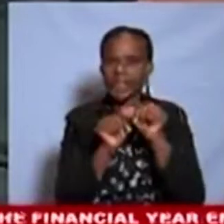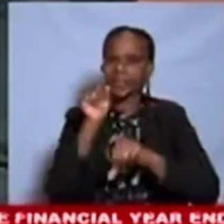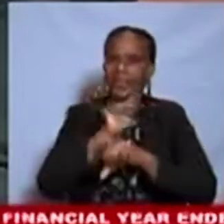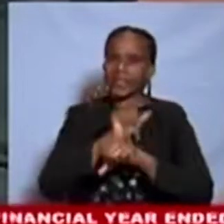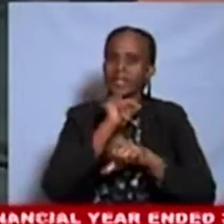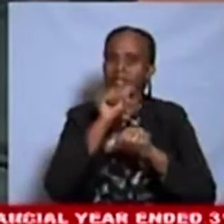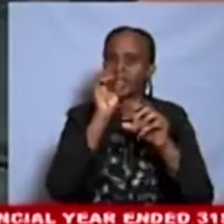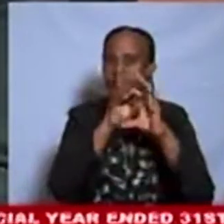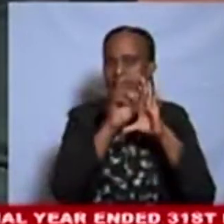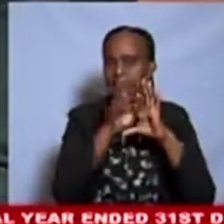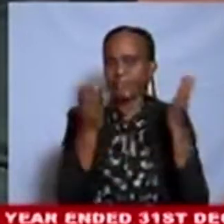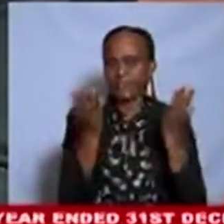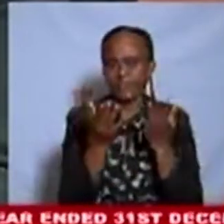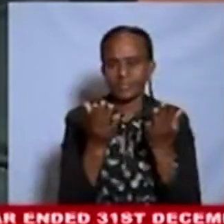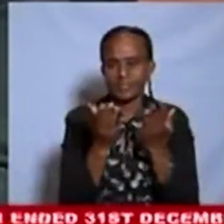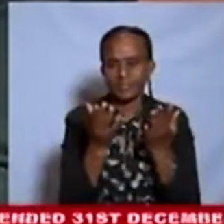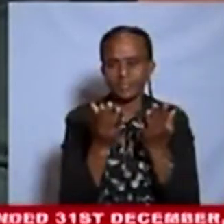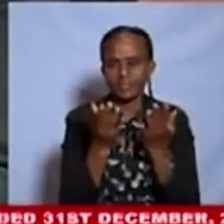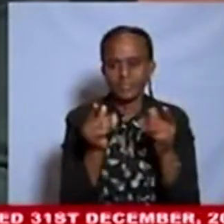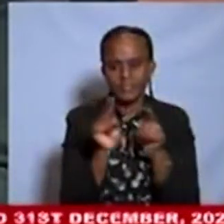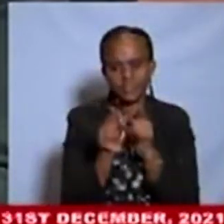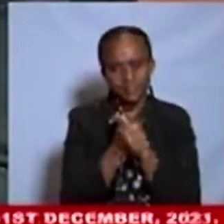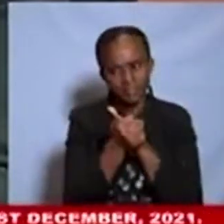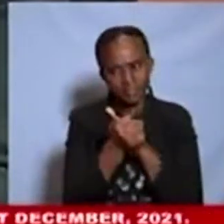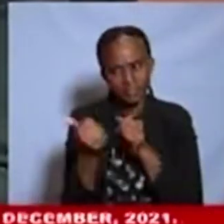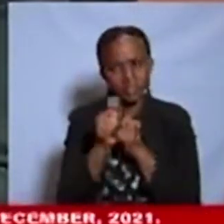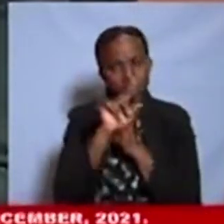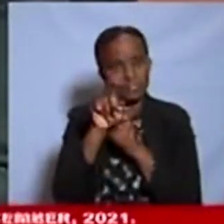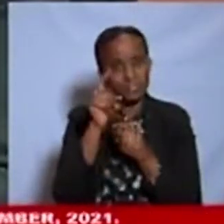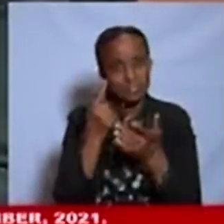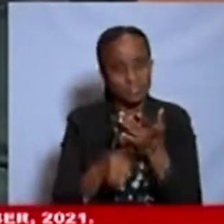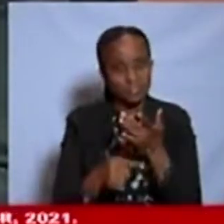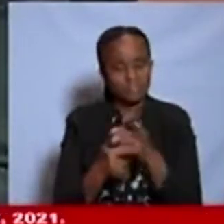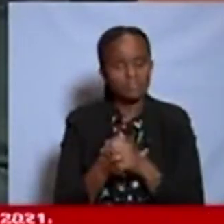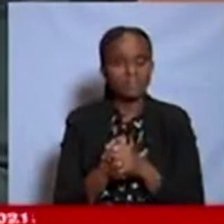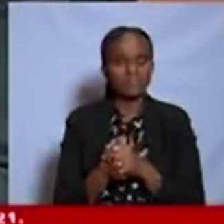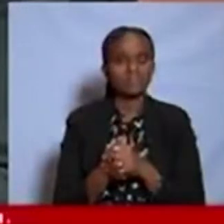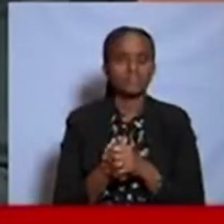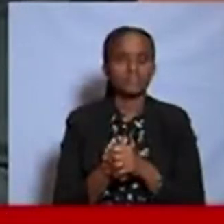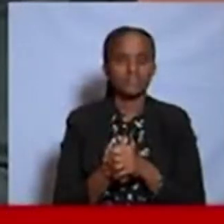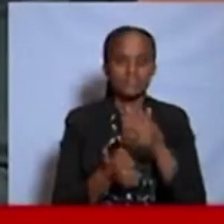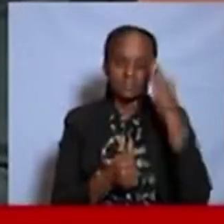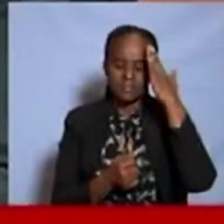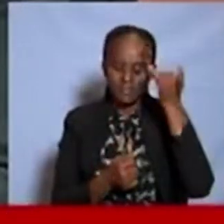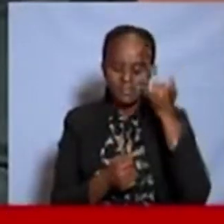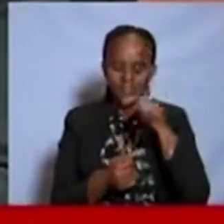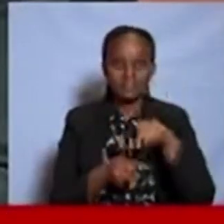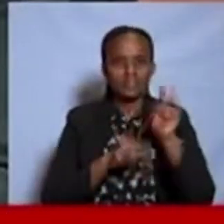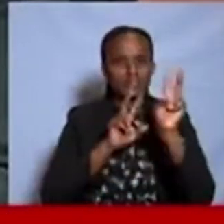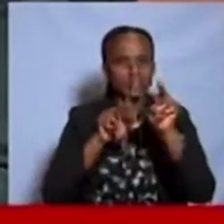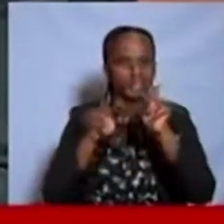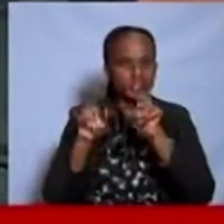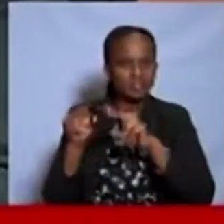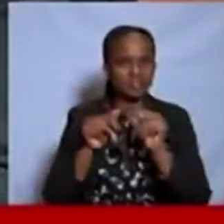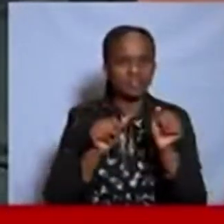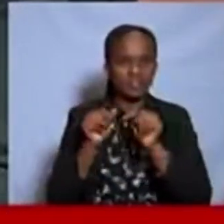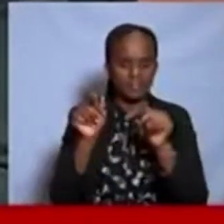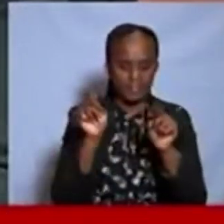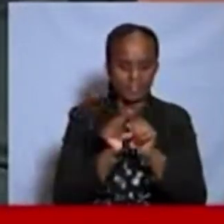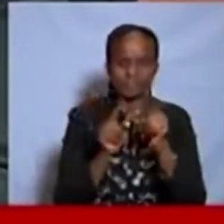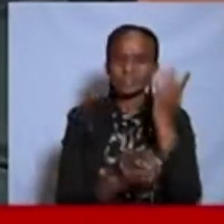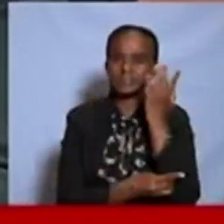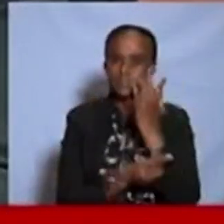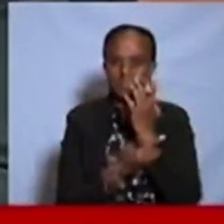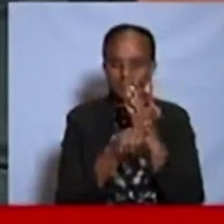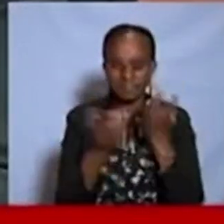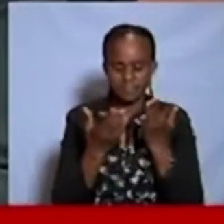basis. And the other question is, why was the monitoring system not developed